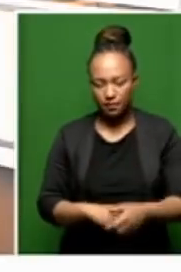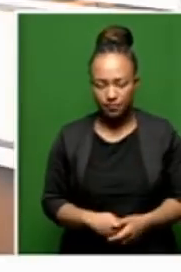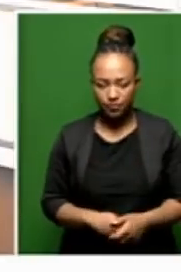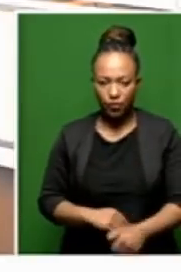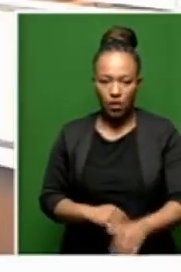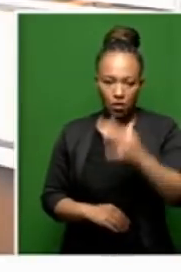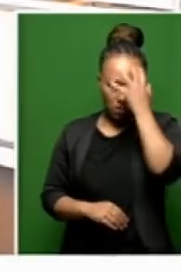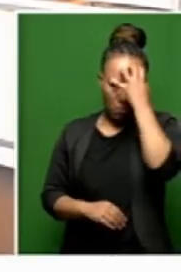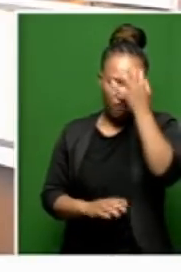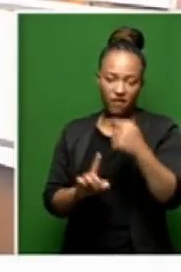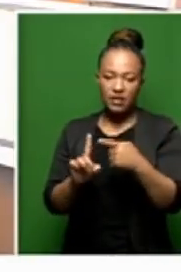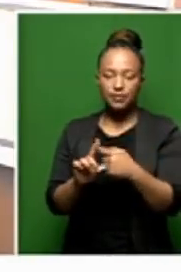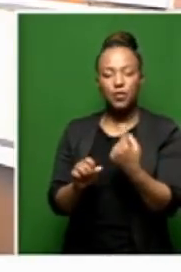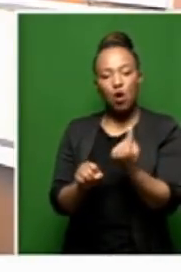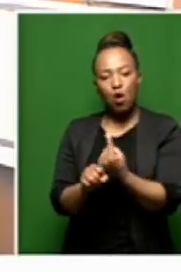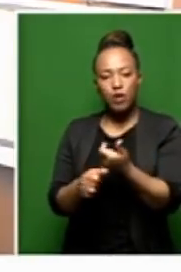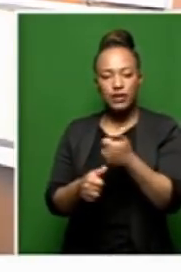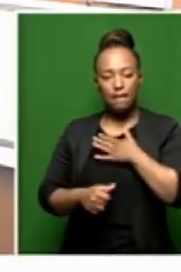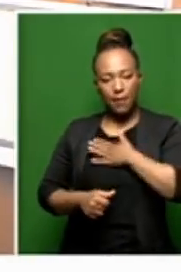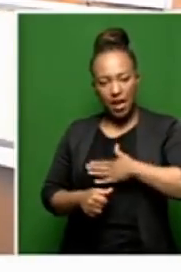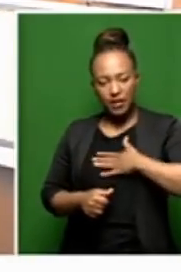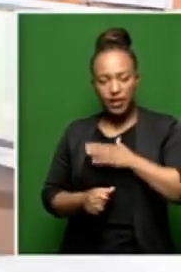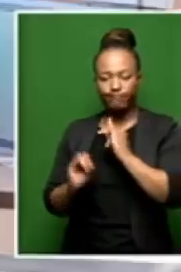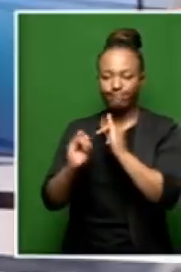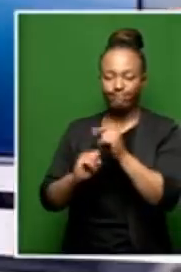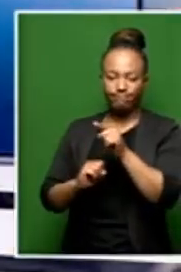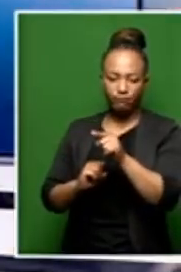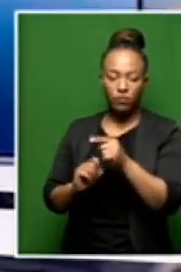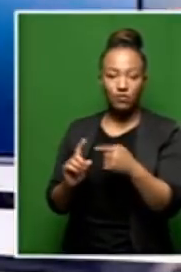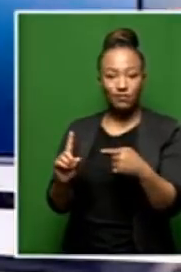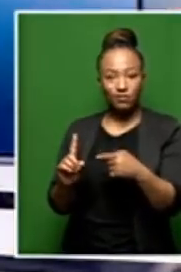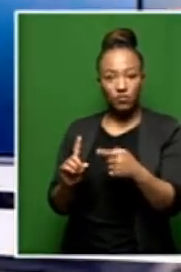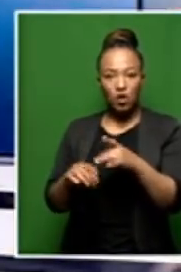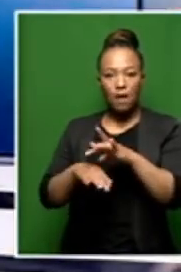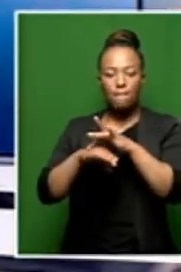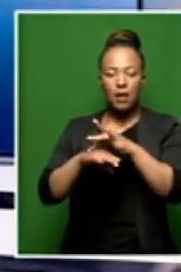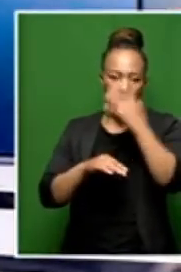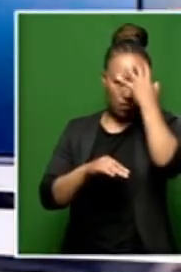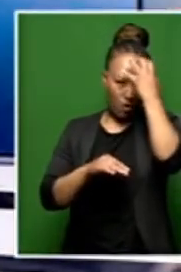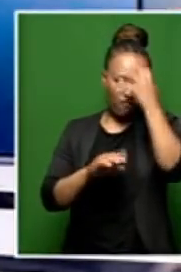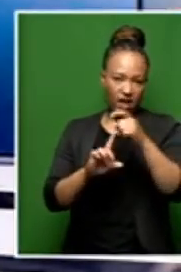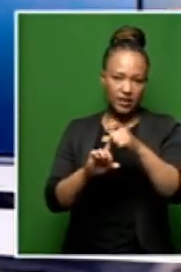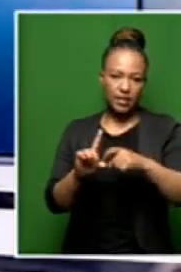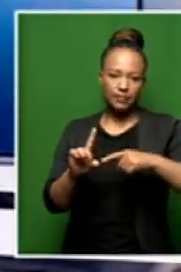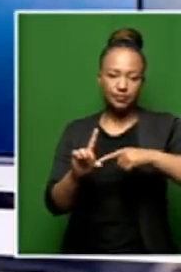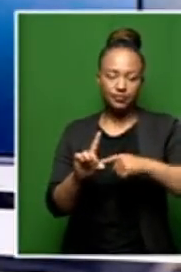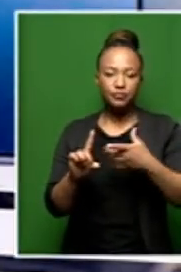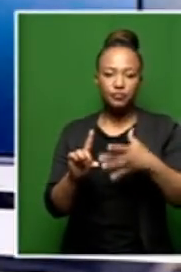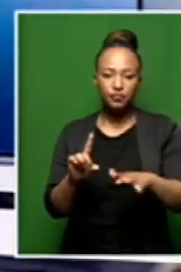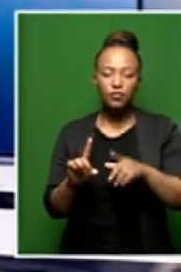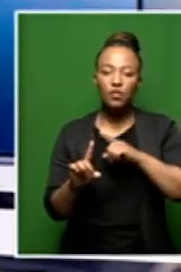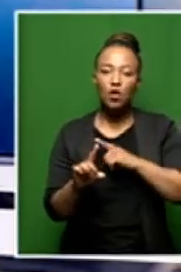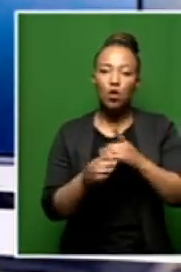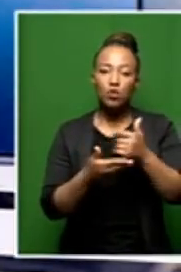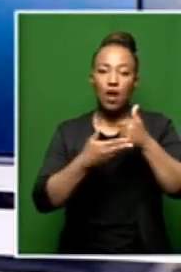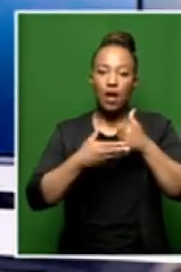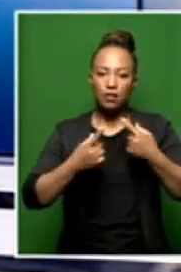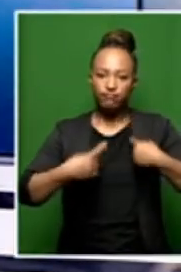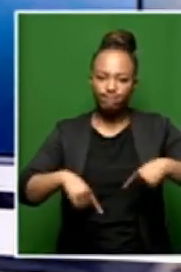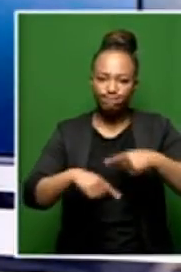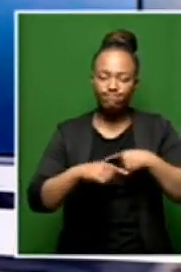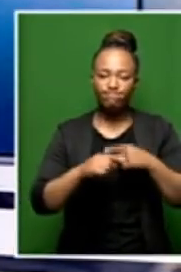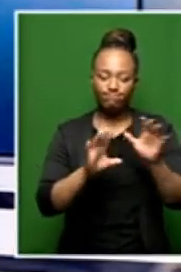Ahluwalia, always a pleasure speaking to you. And that's medical expert Professor RAMNEEK AHLUWALIA helping us unpack and understand the latest